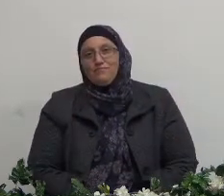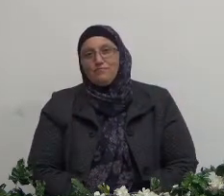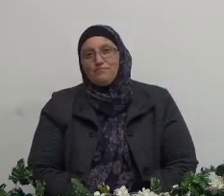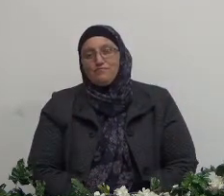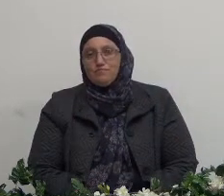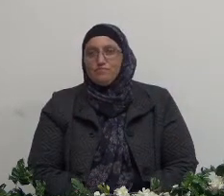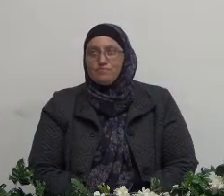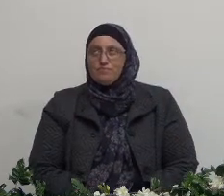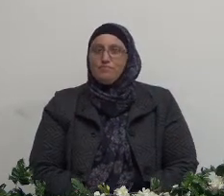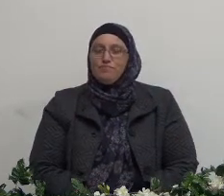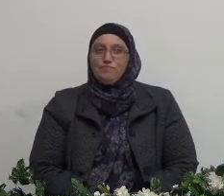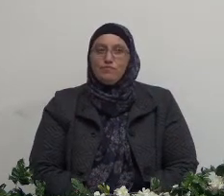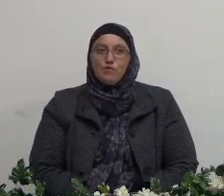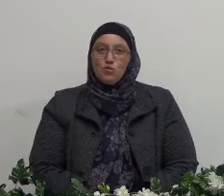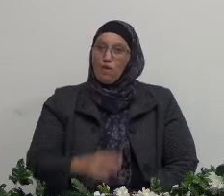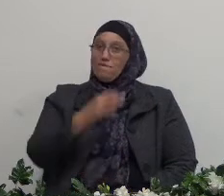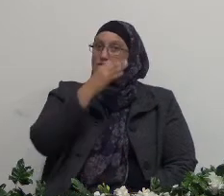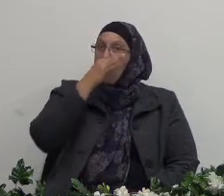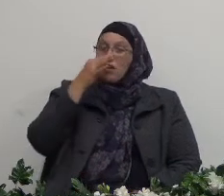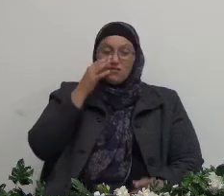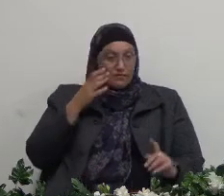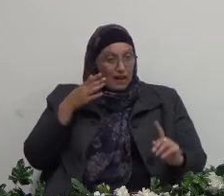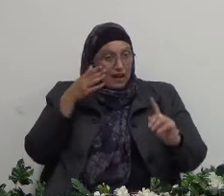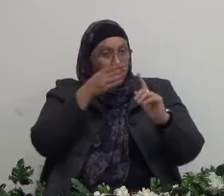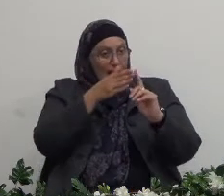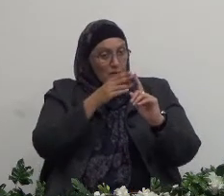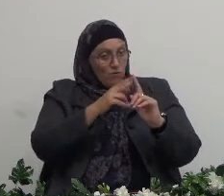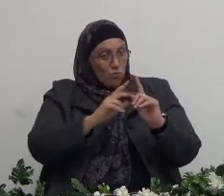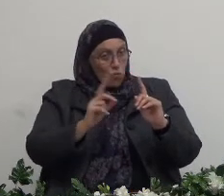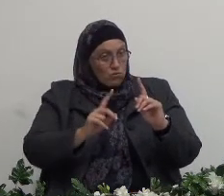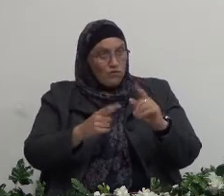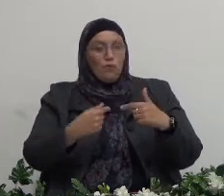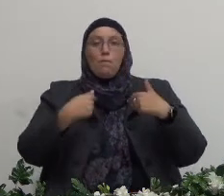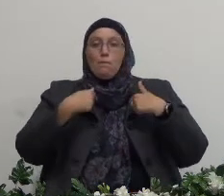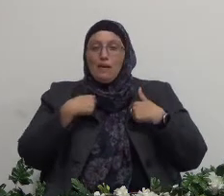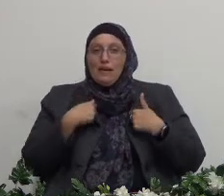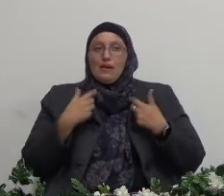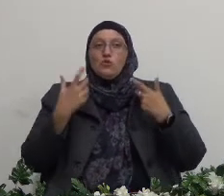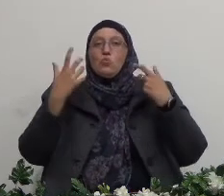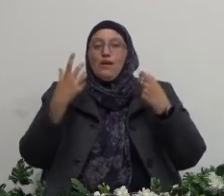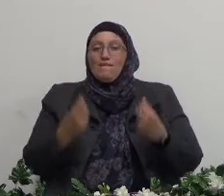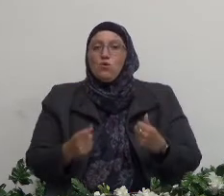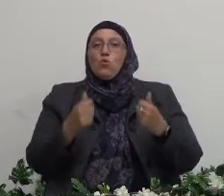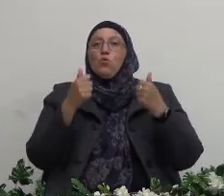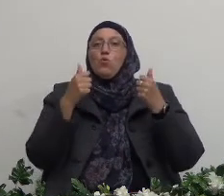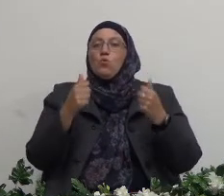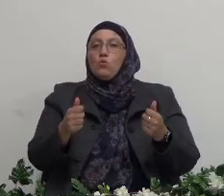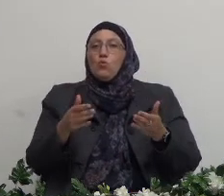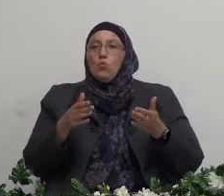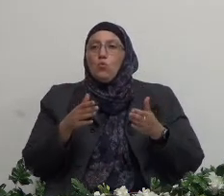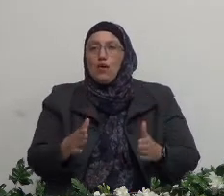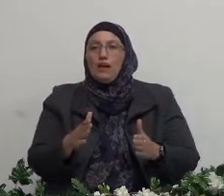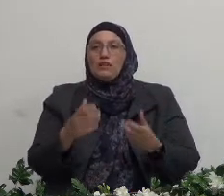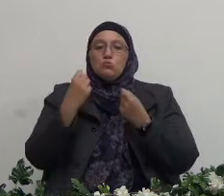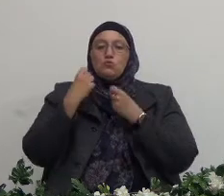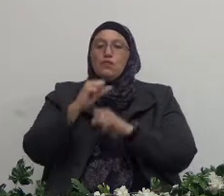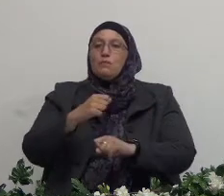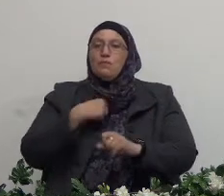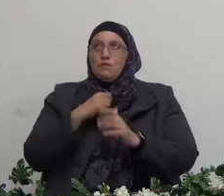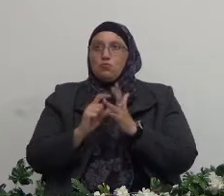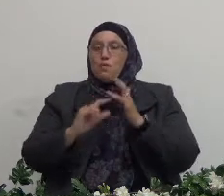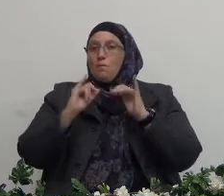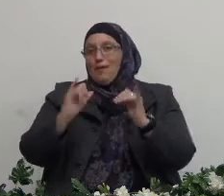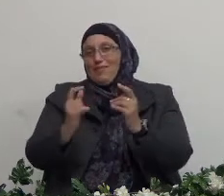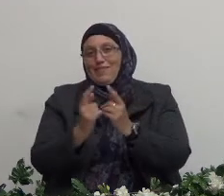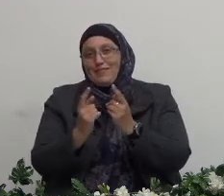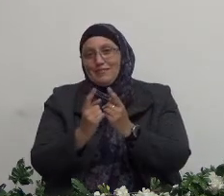objective of fasting is for me to have these forms of preventative measures and to